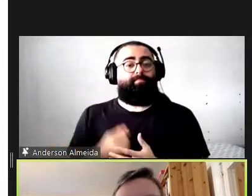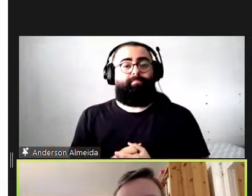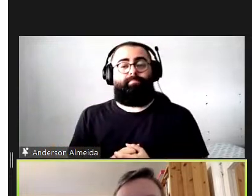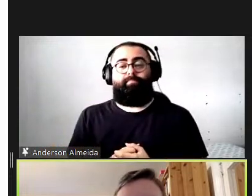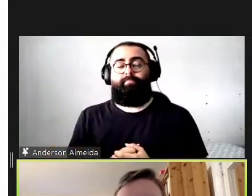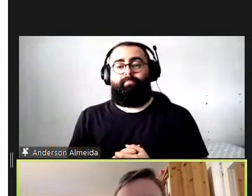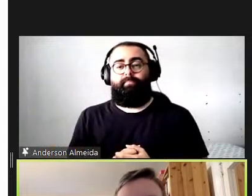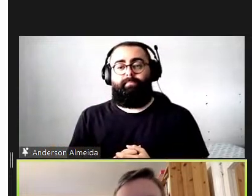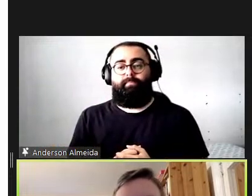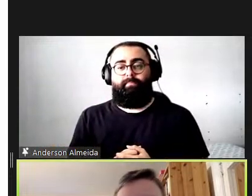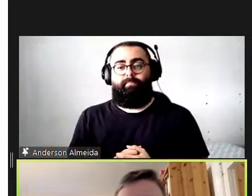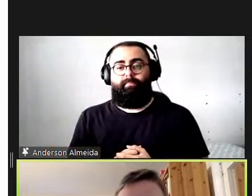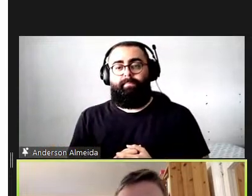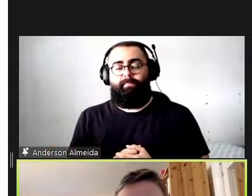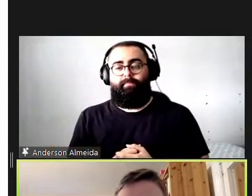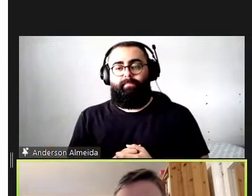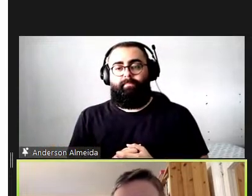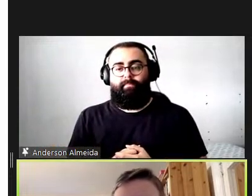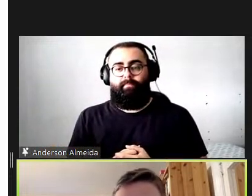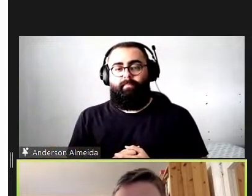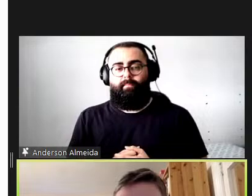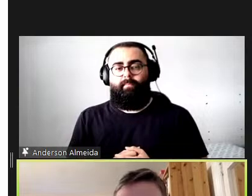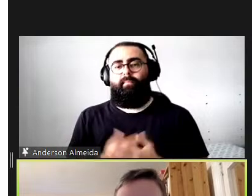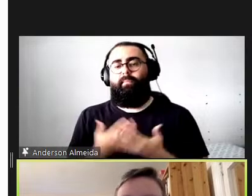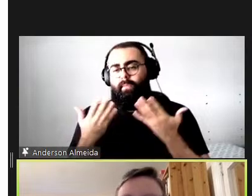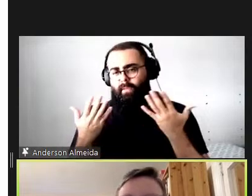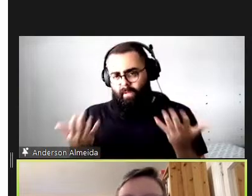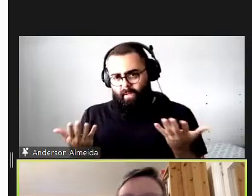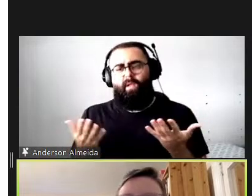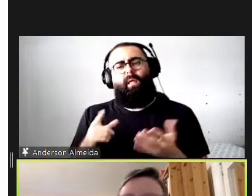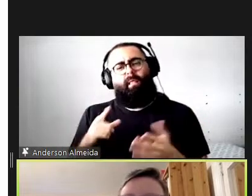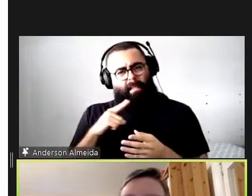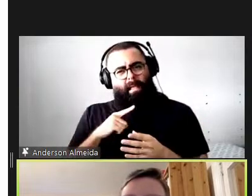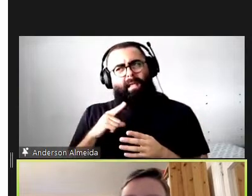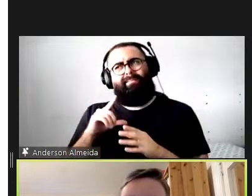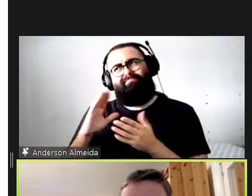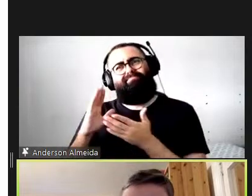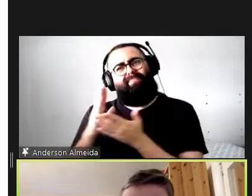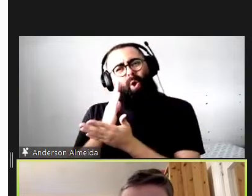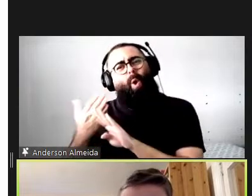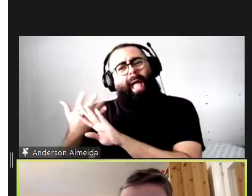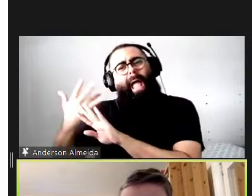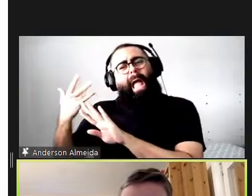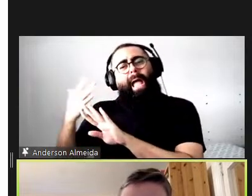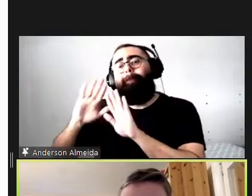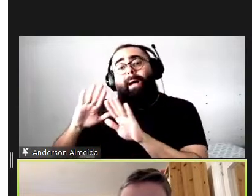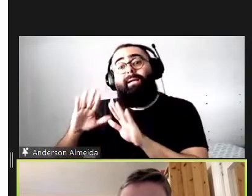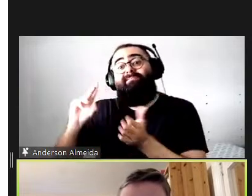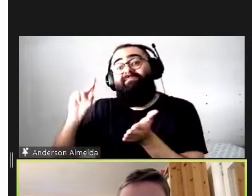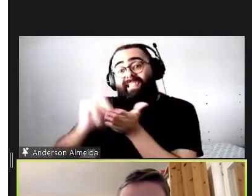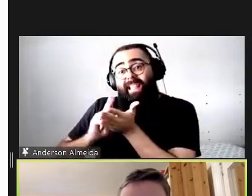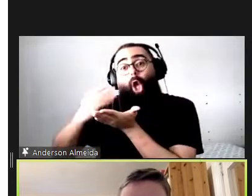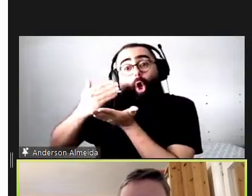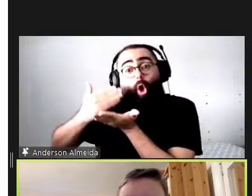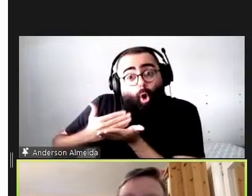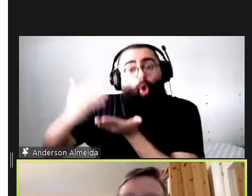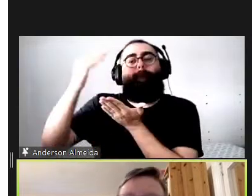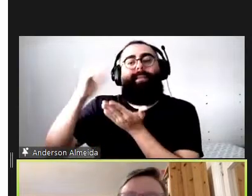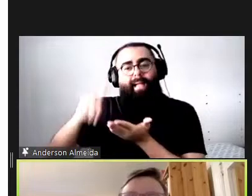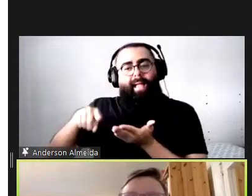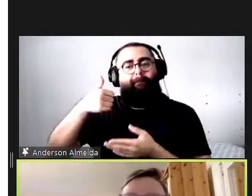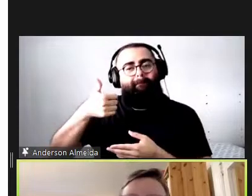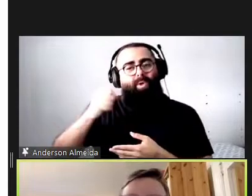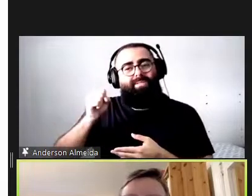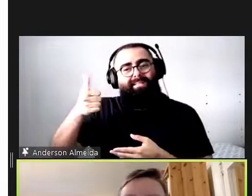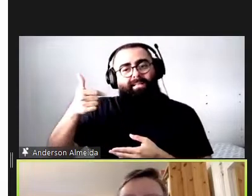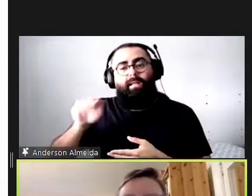Probably there were remnants of it prior to that, but what has often happened in sign languages